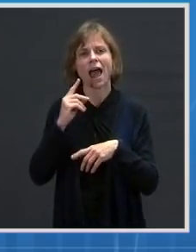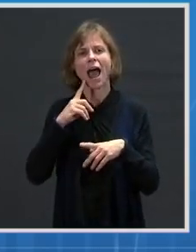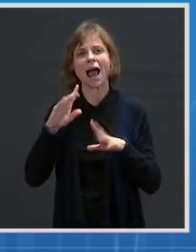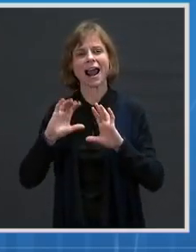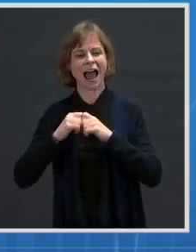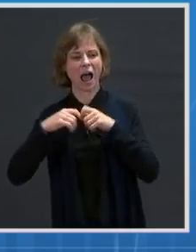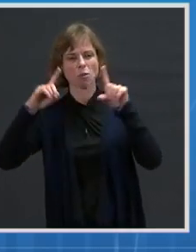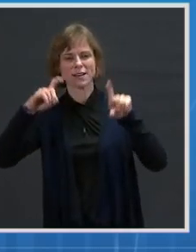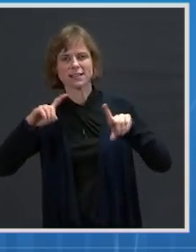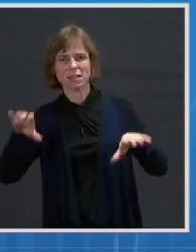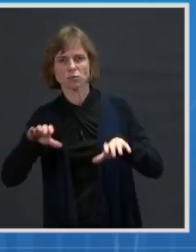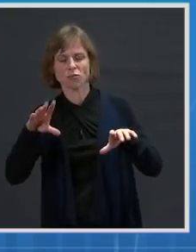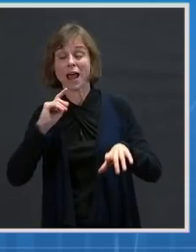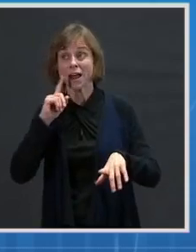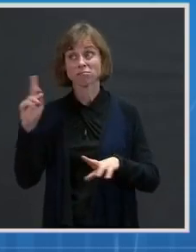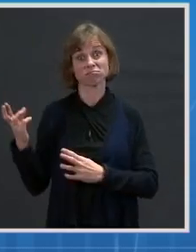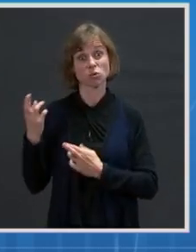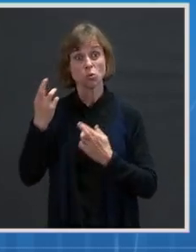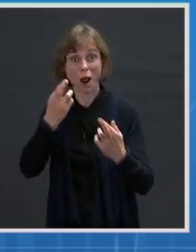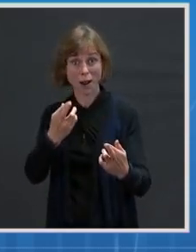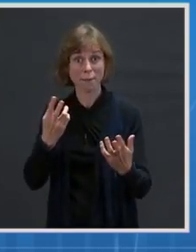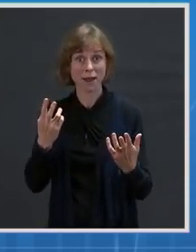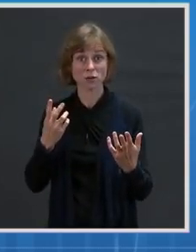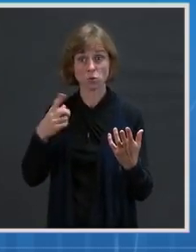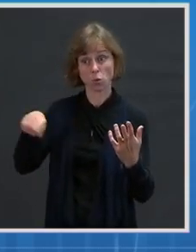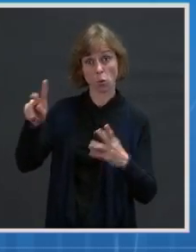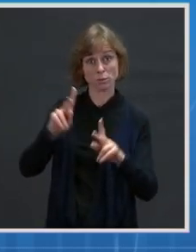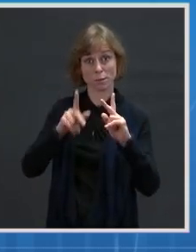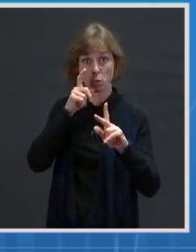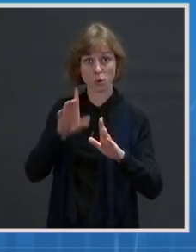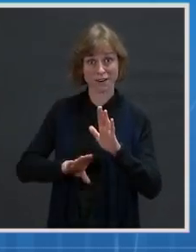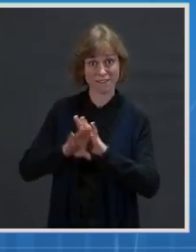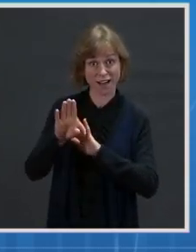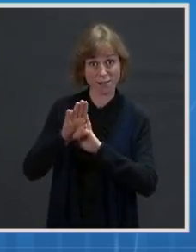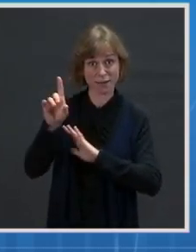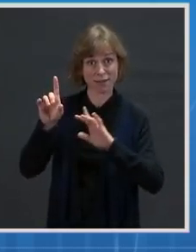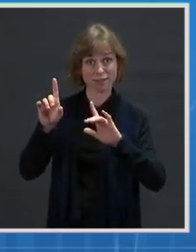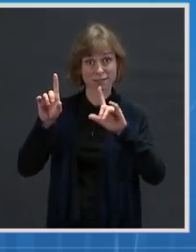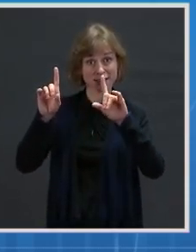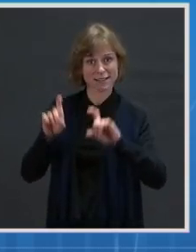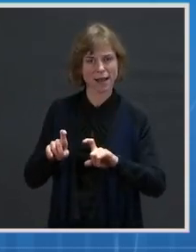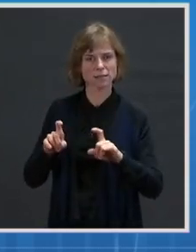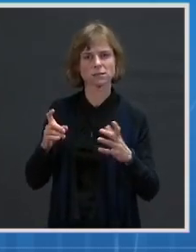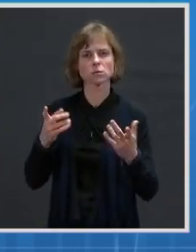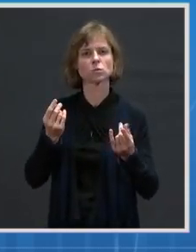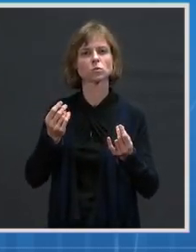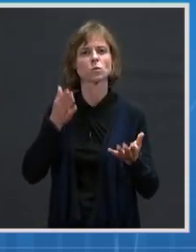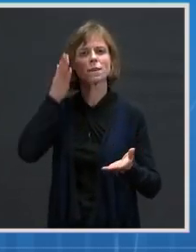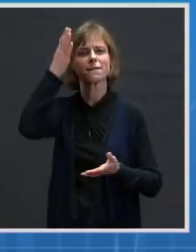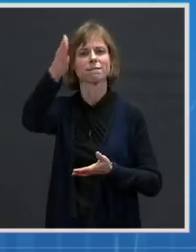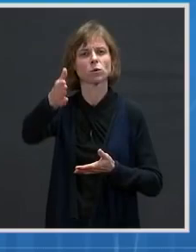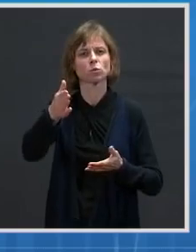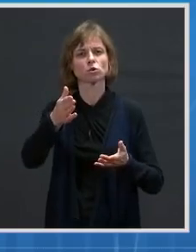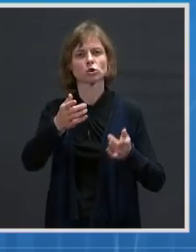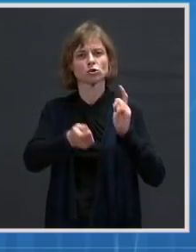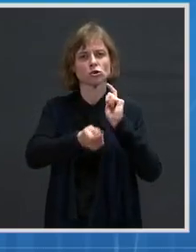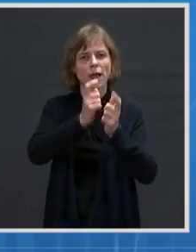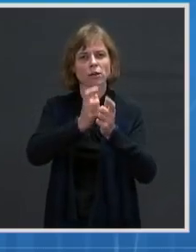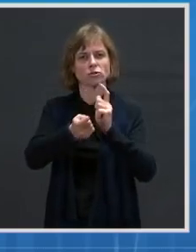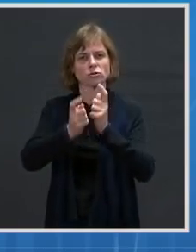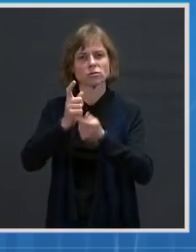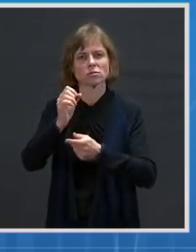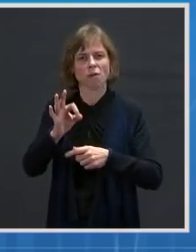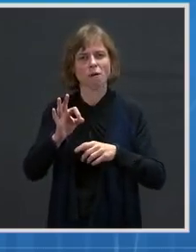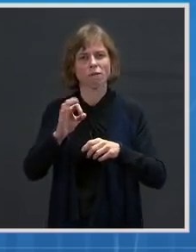and provide recommendations to the developers of these tests regarding the future genetic mutations and what they need